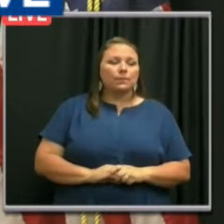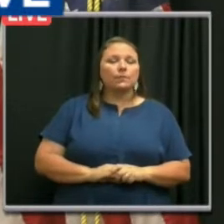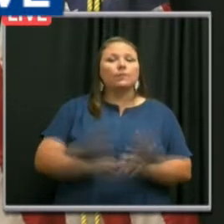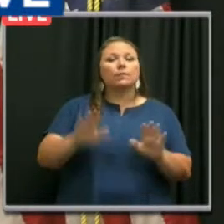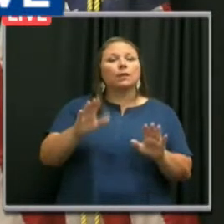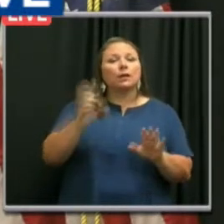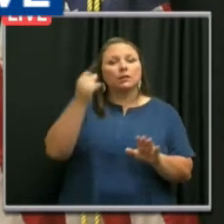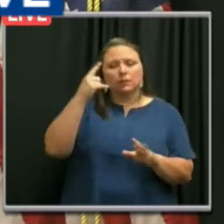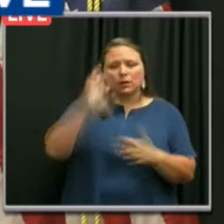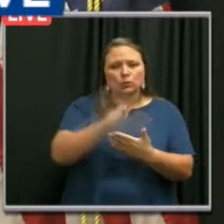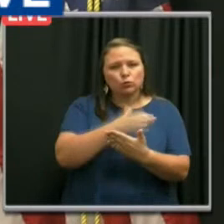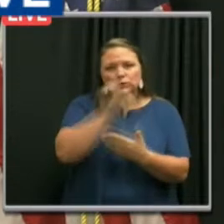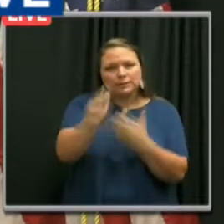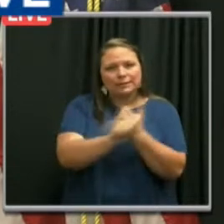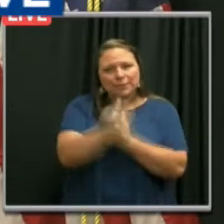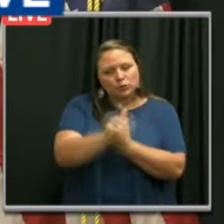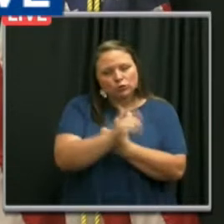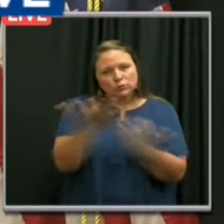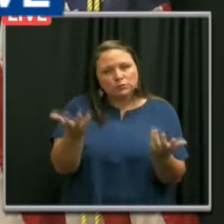dangerous about music.